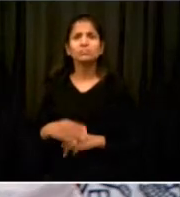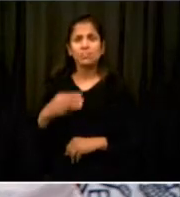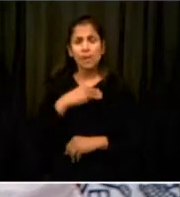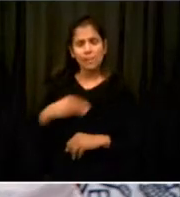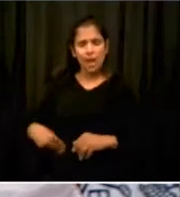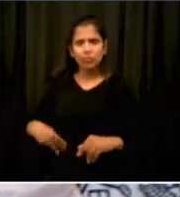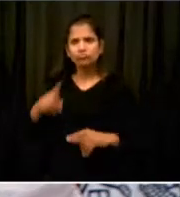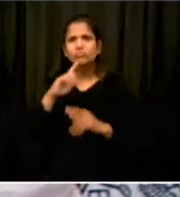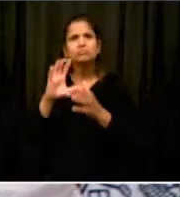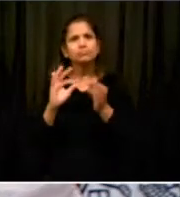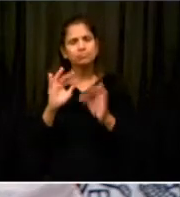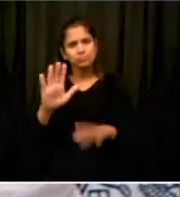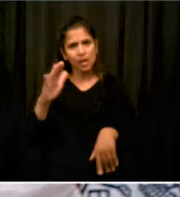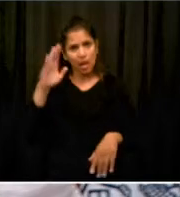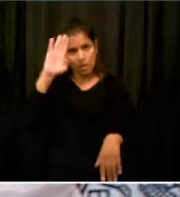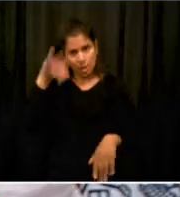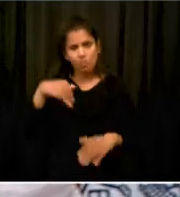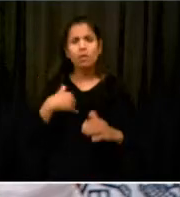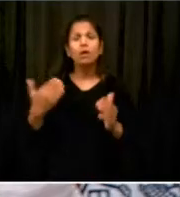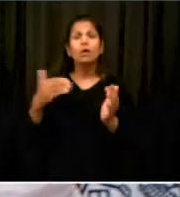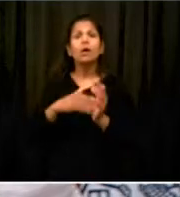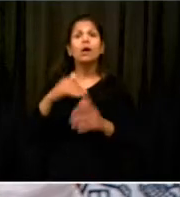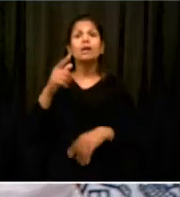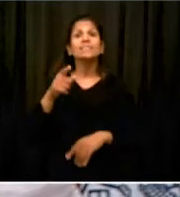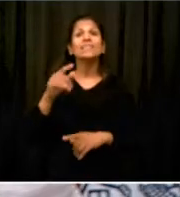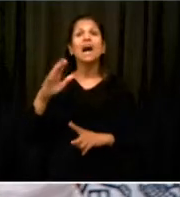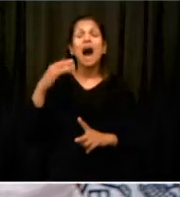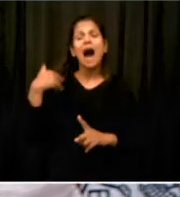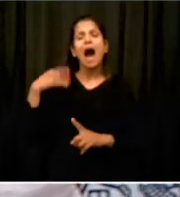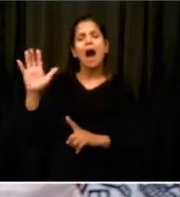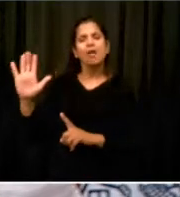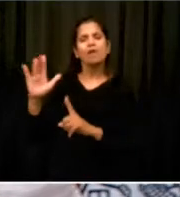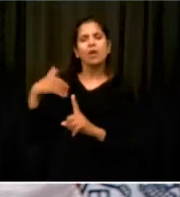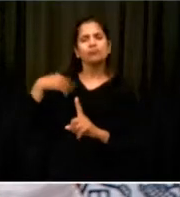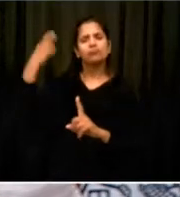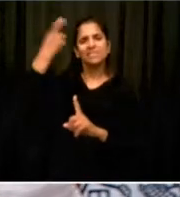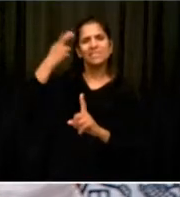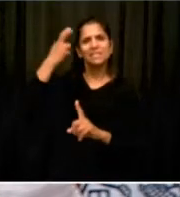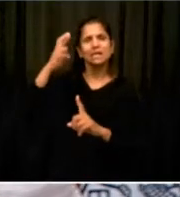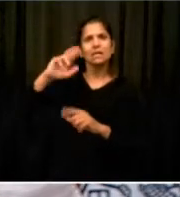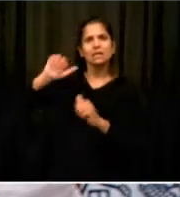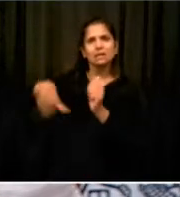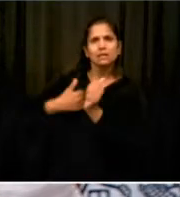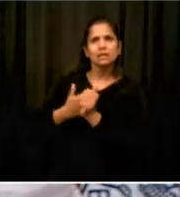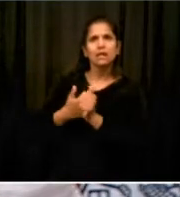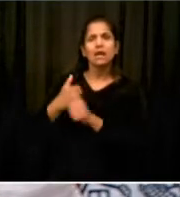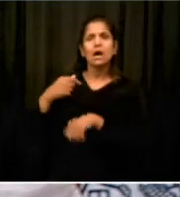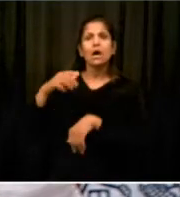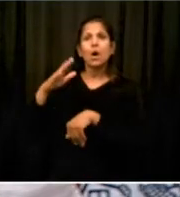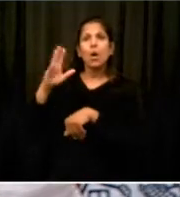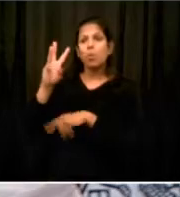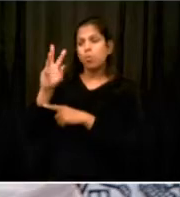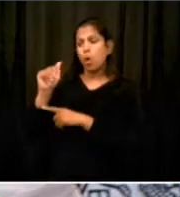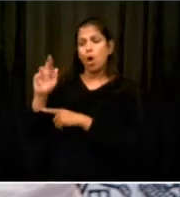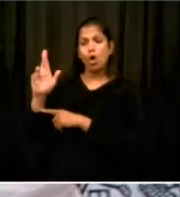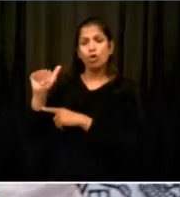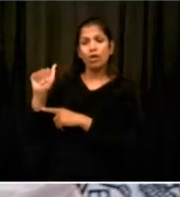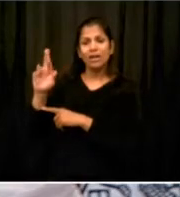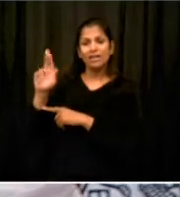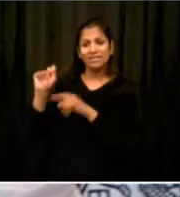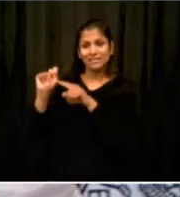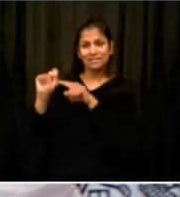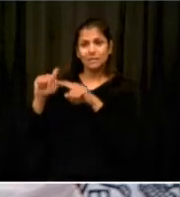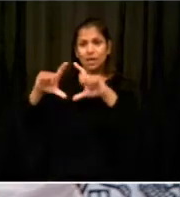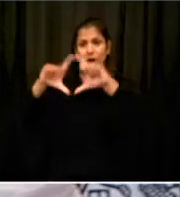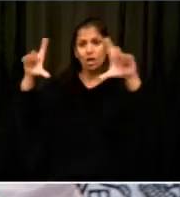been one, as far as I know, for generations. Their work often involves having to do things